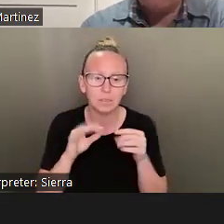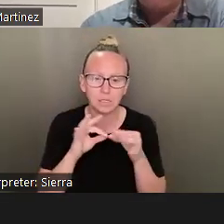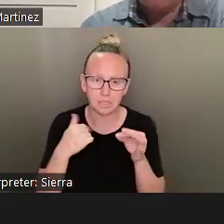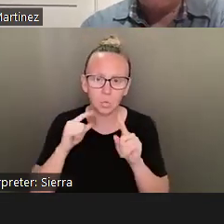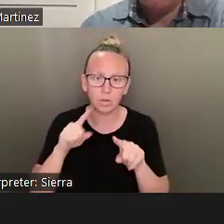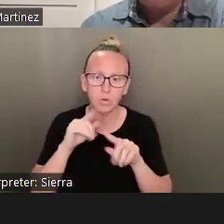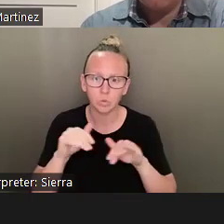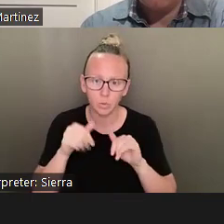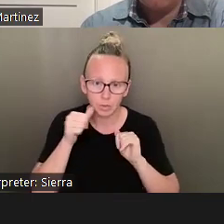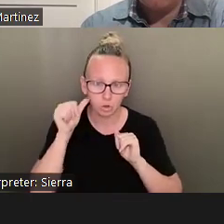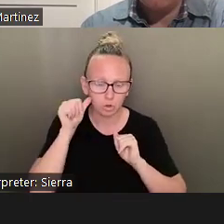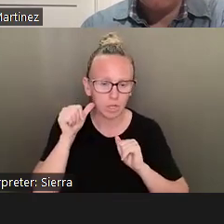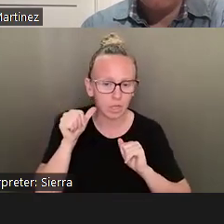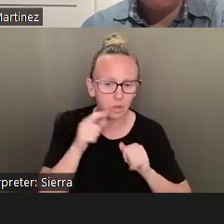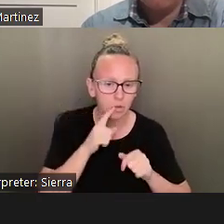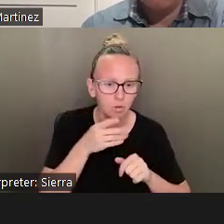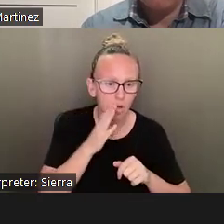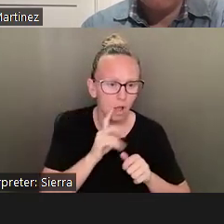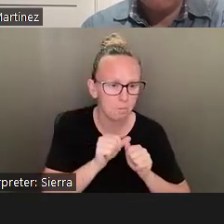So happy.